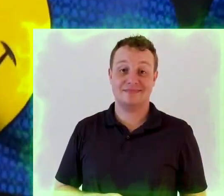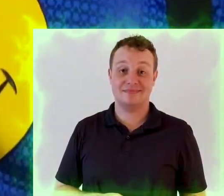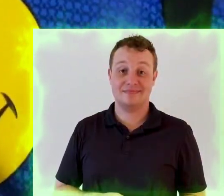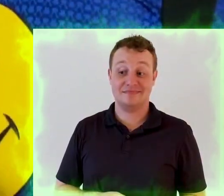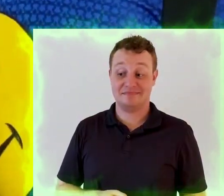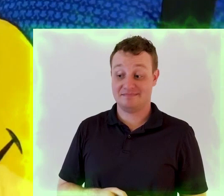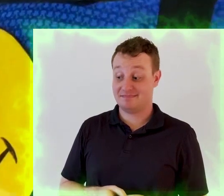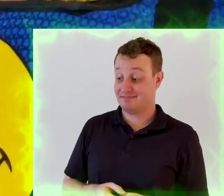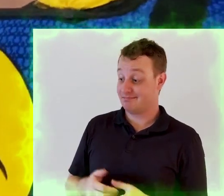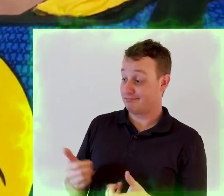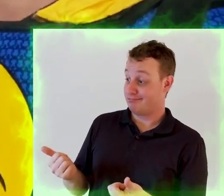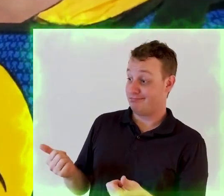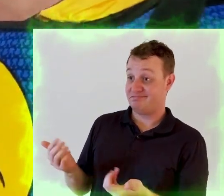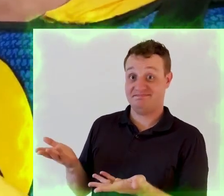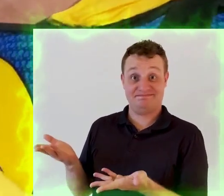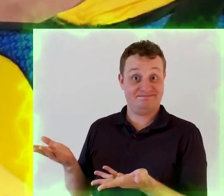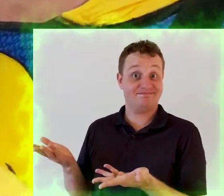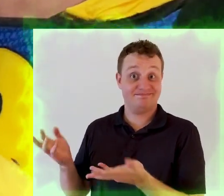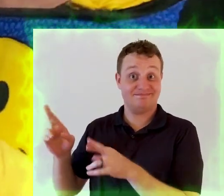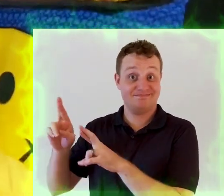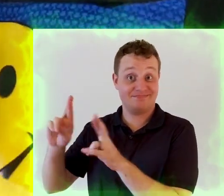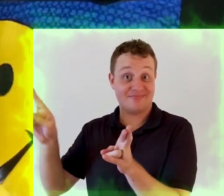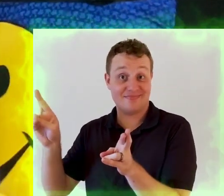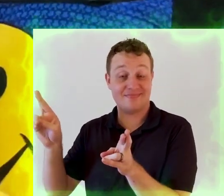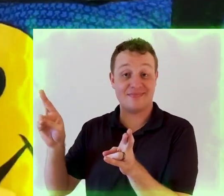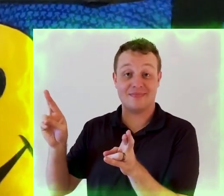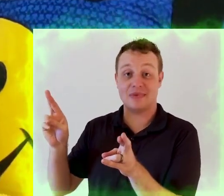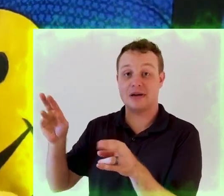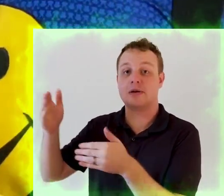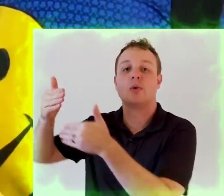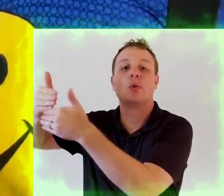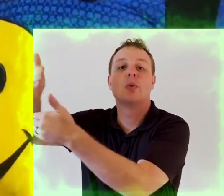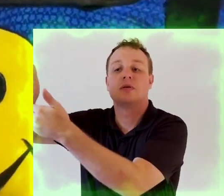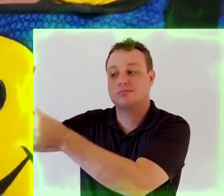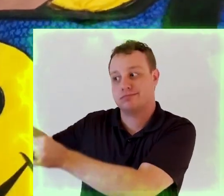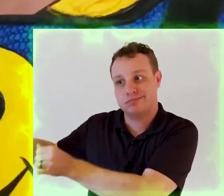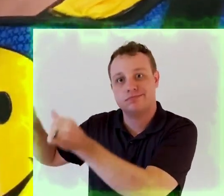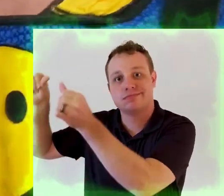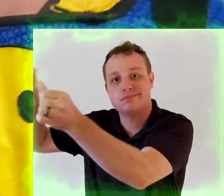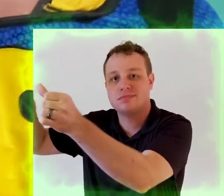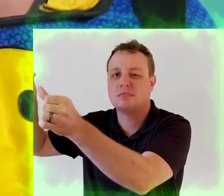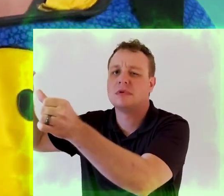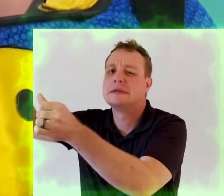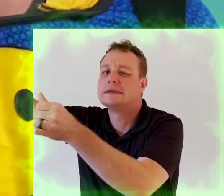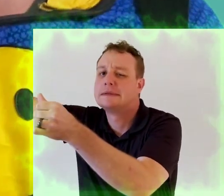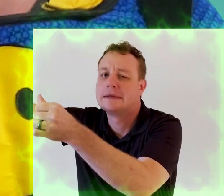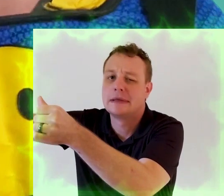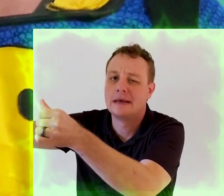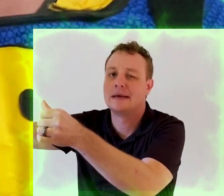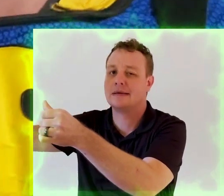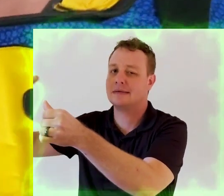And just like that, we are ready. Use this tape and put it up in a window that gets a lot of sun, and we'll